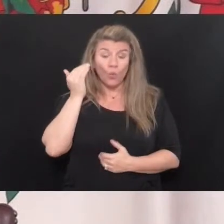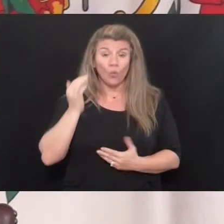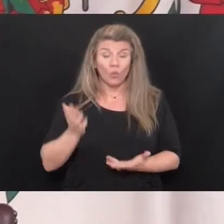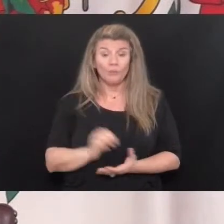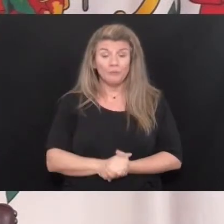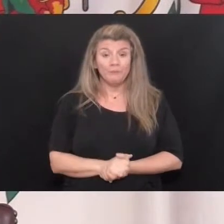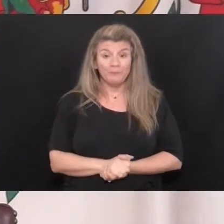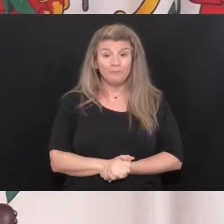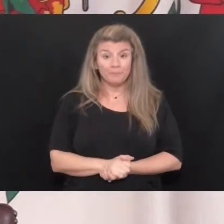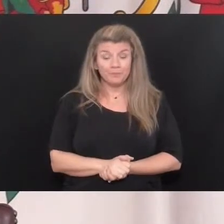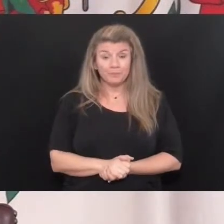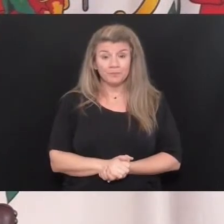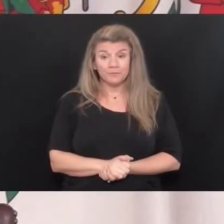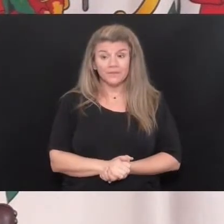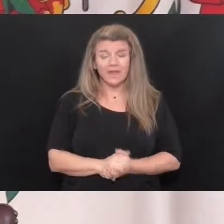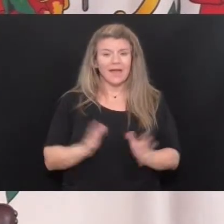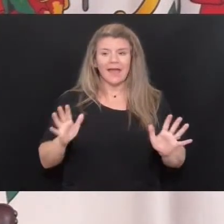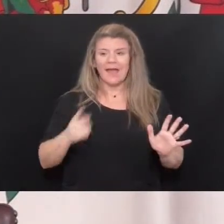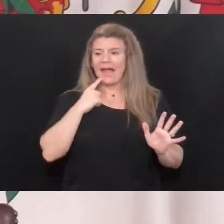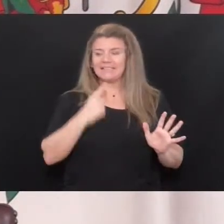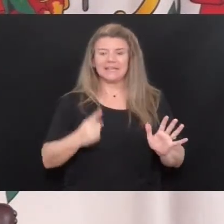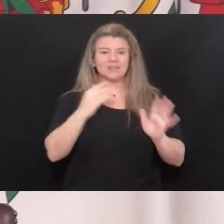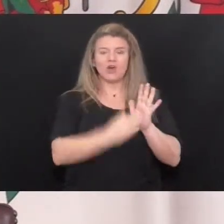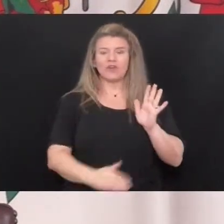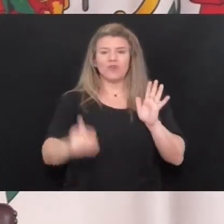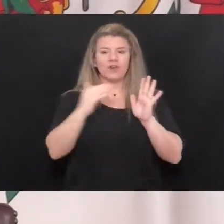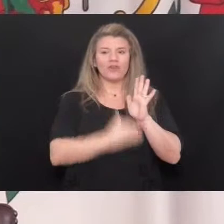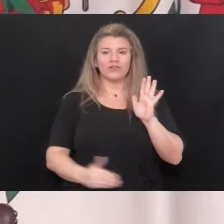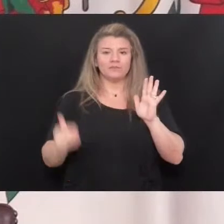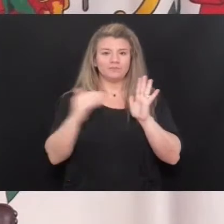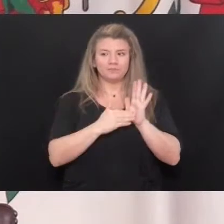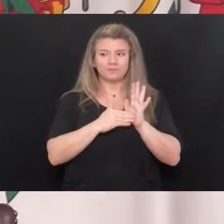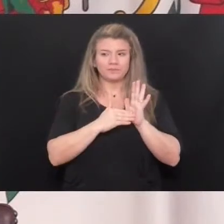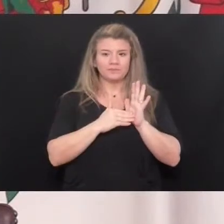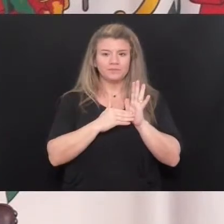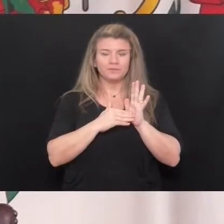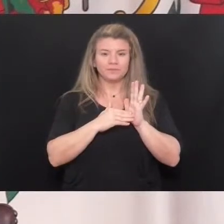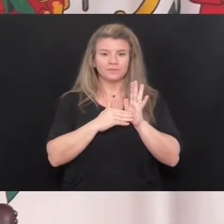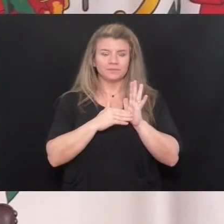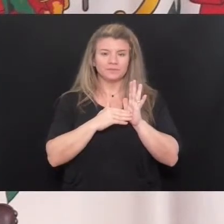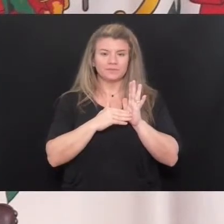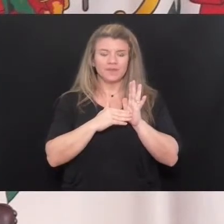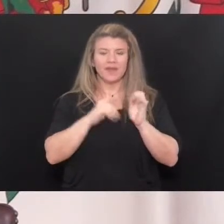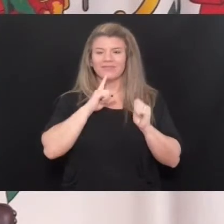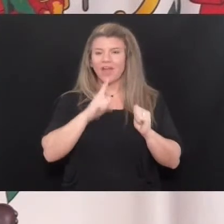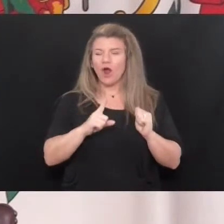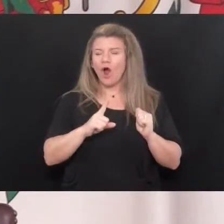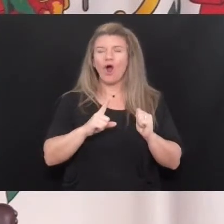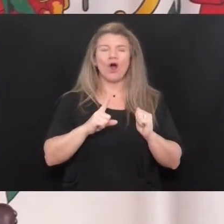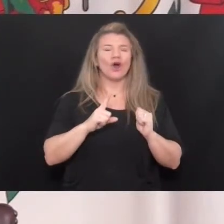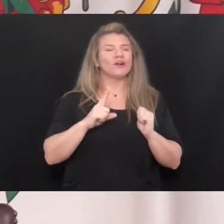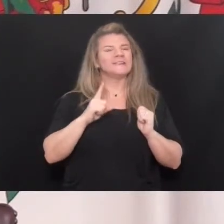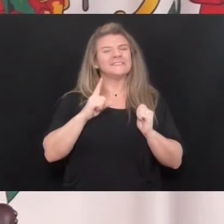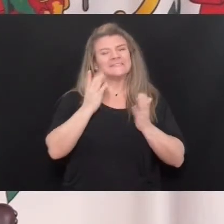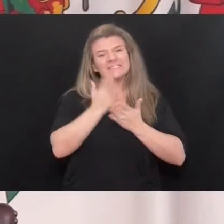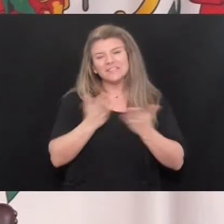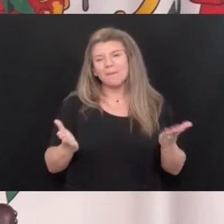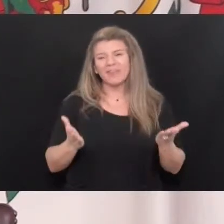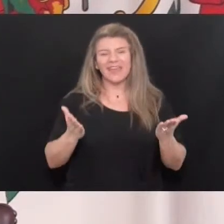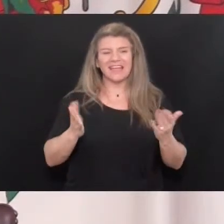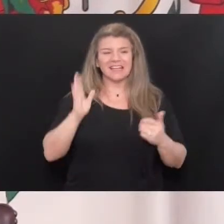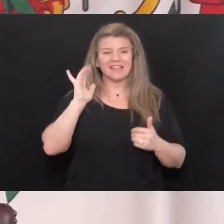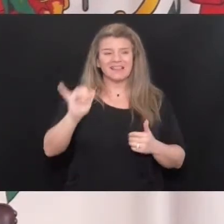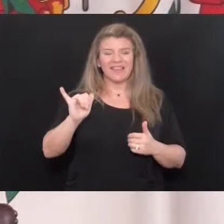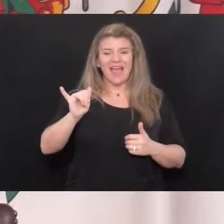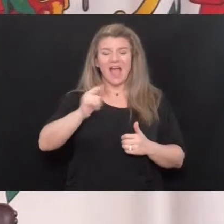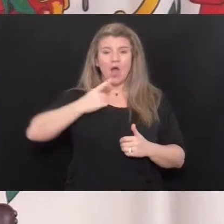I say this over and over and over, but there are certain things that we have